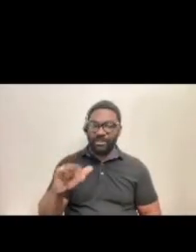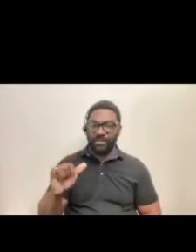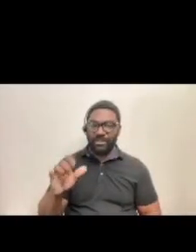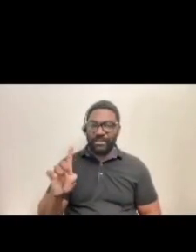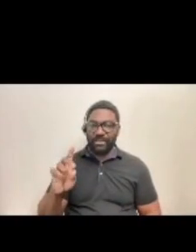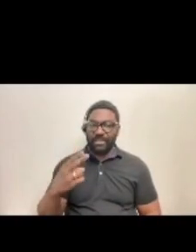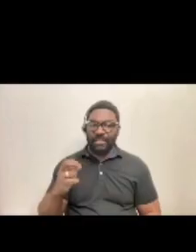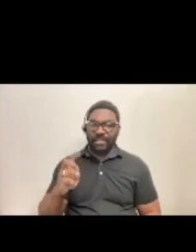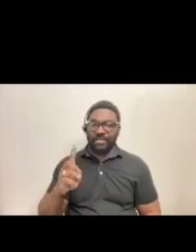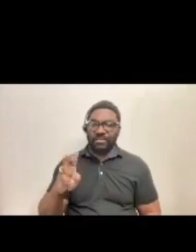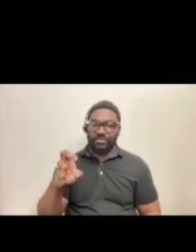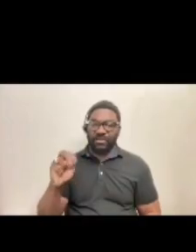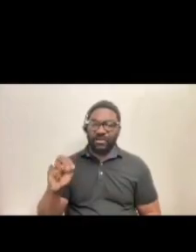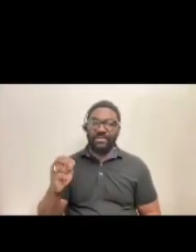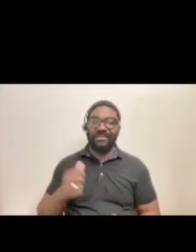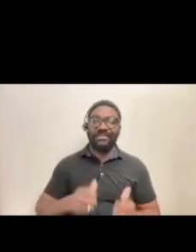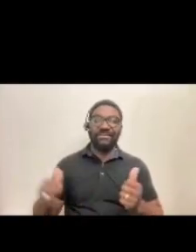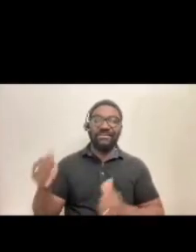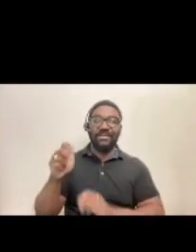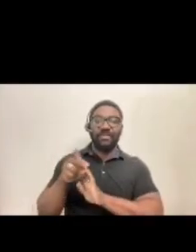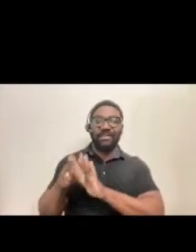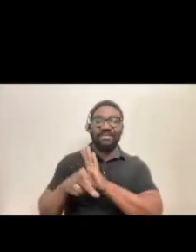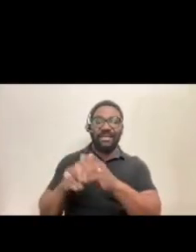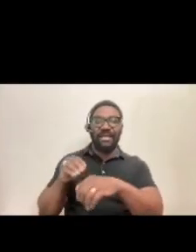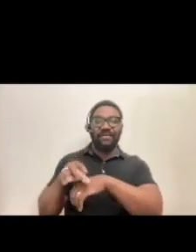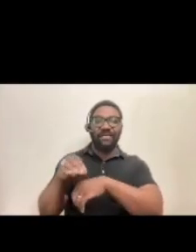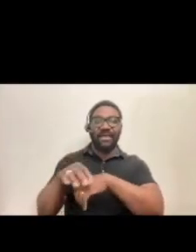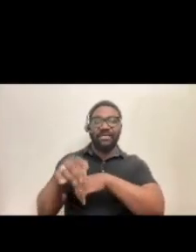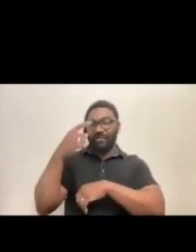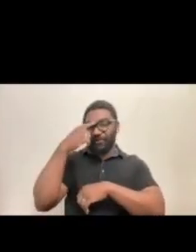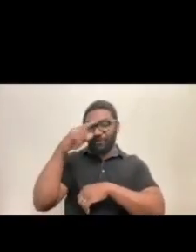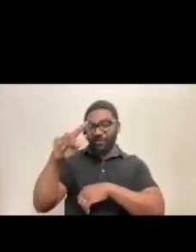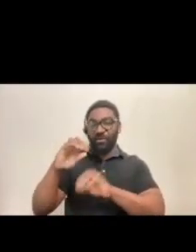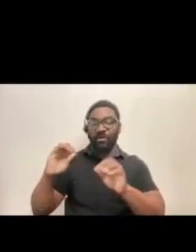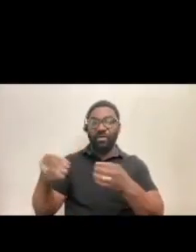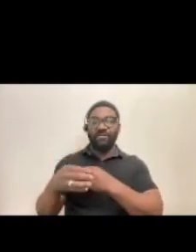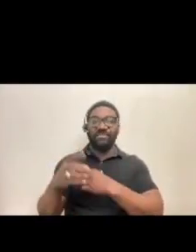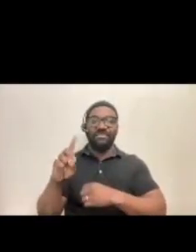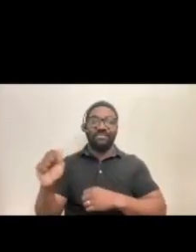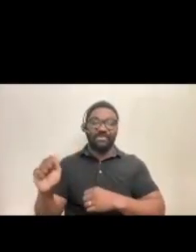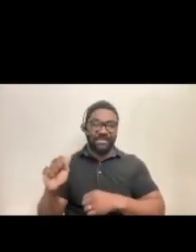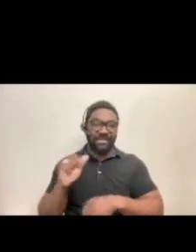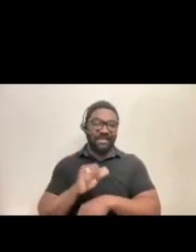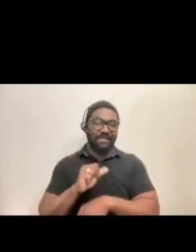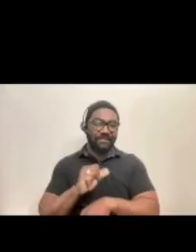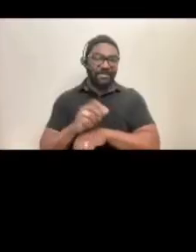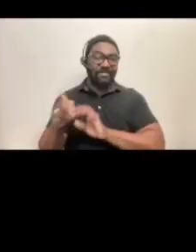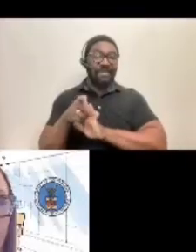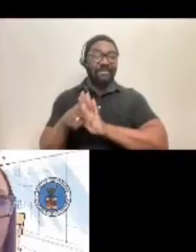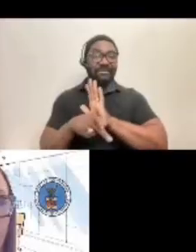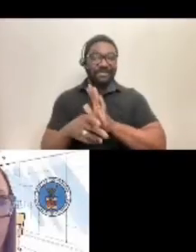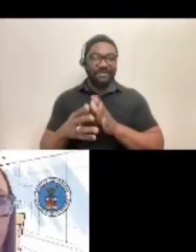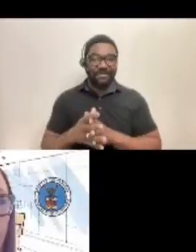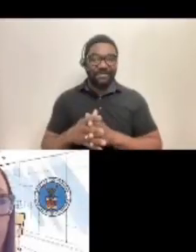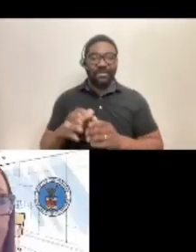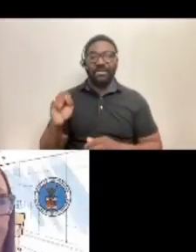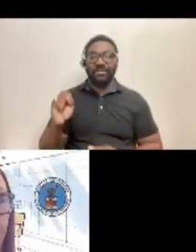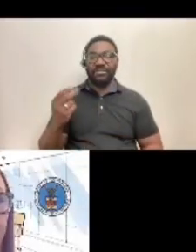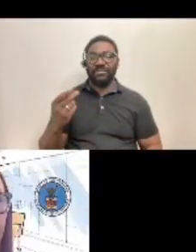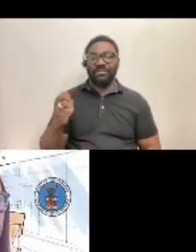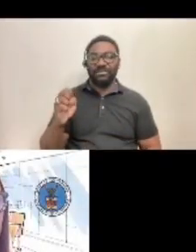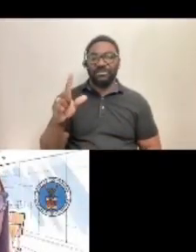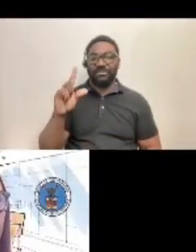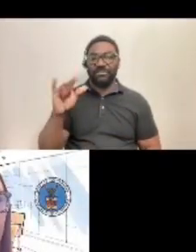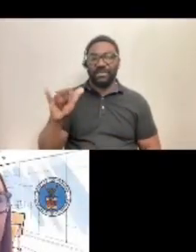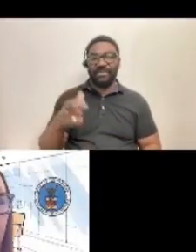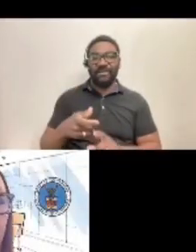Policy Advisor with the U.S. Department of Labor's Office of Disability Employment Policy. Shelley came to ODEP from the